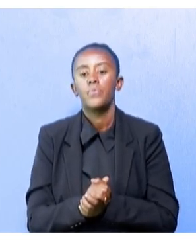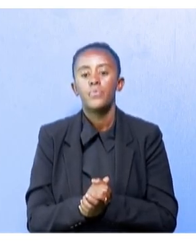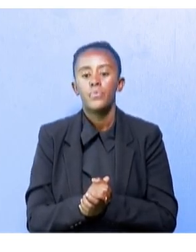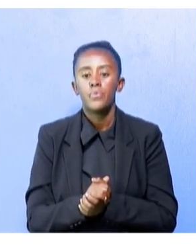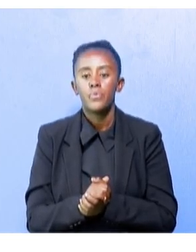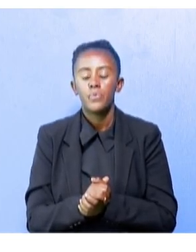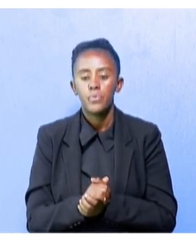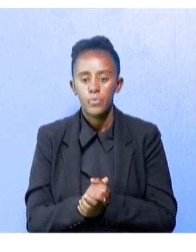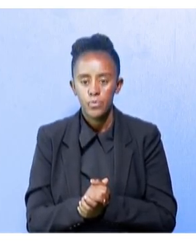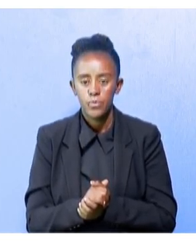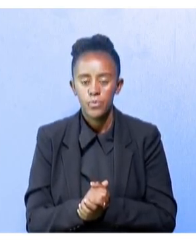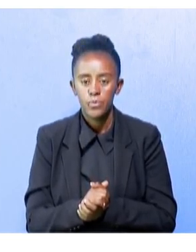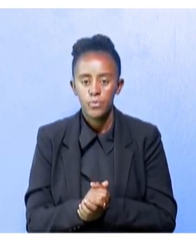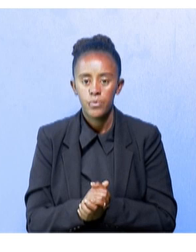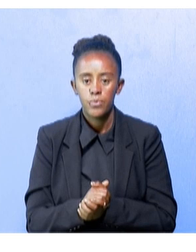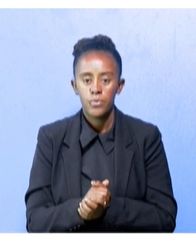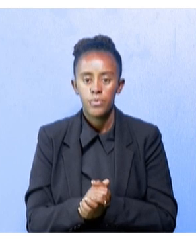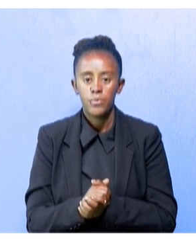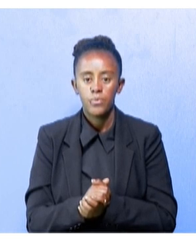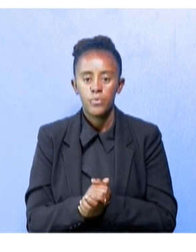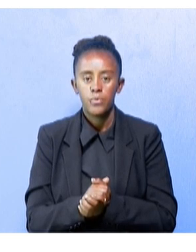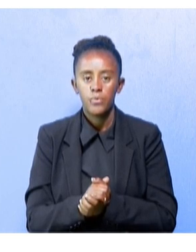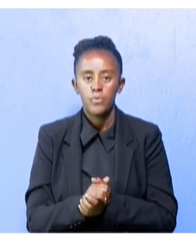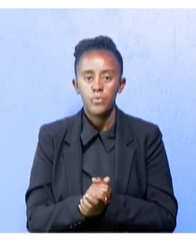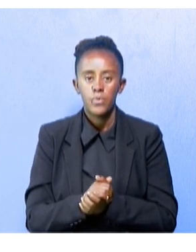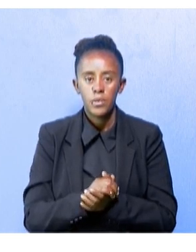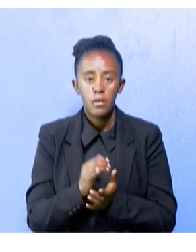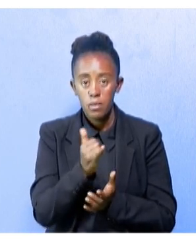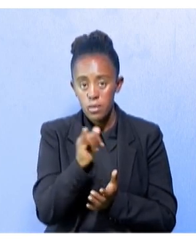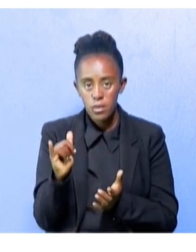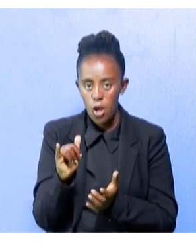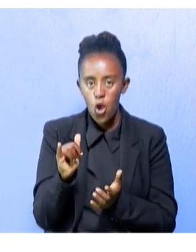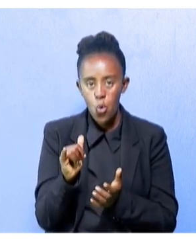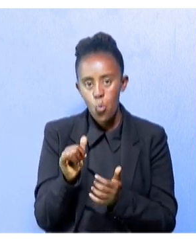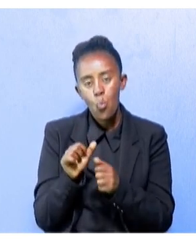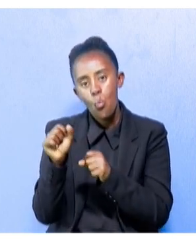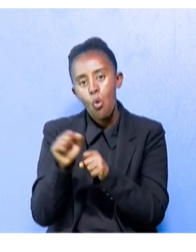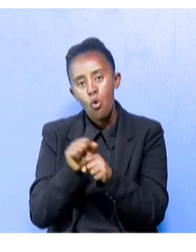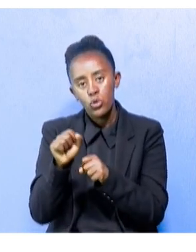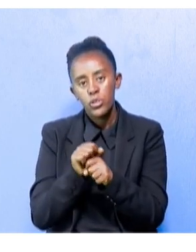They washed